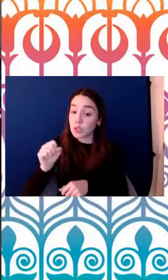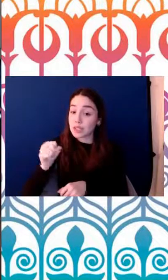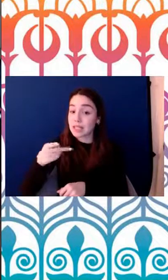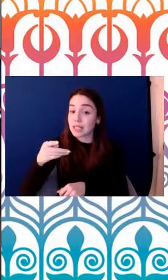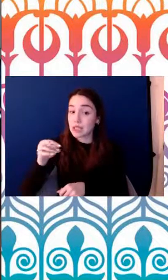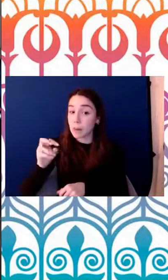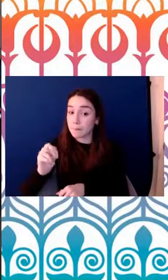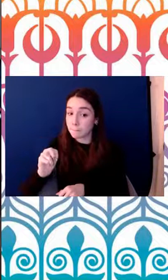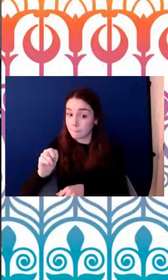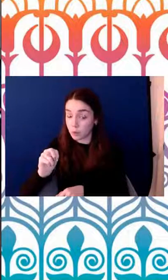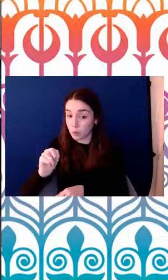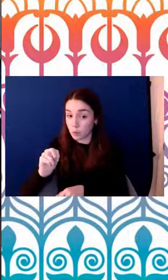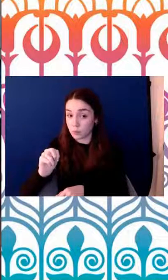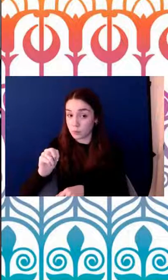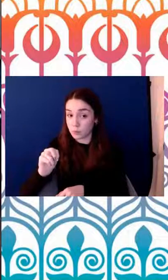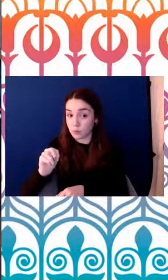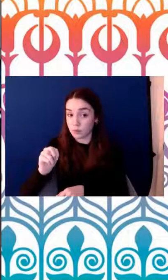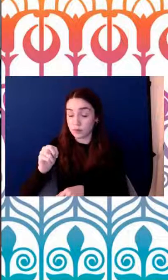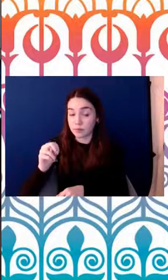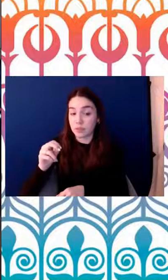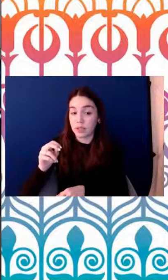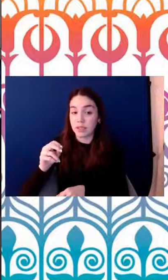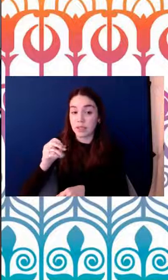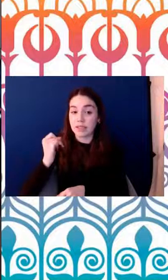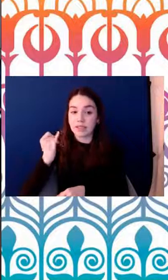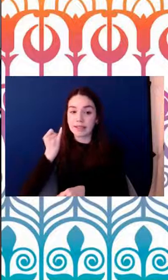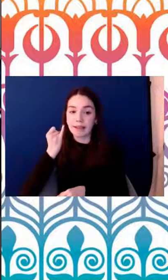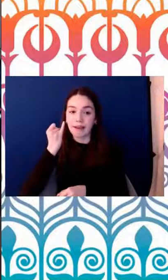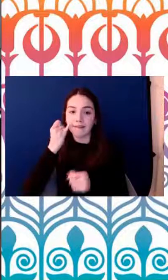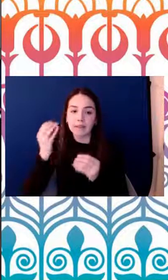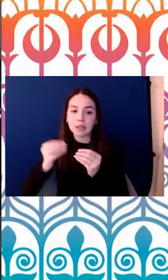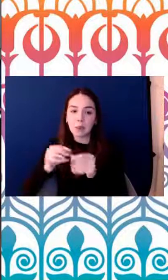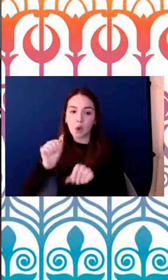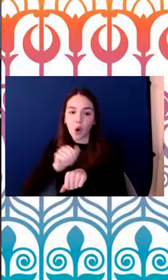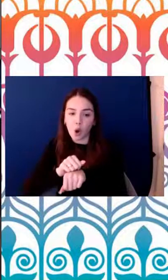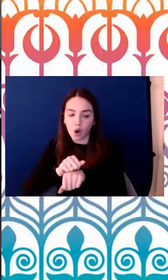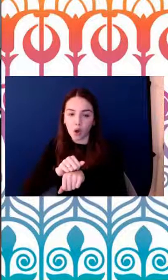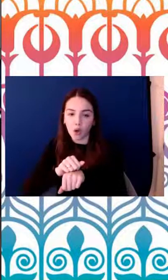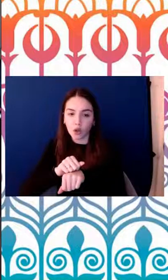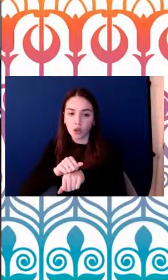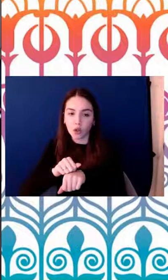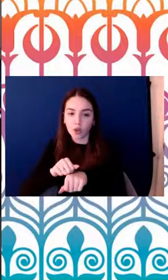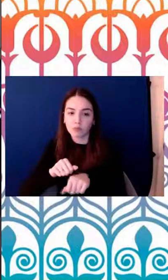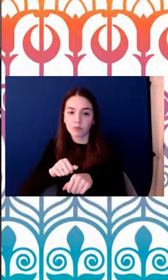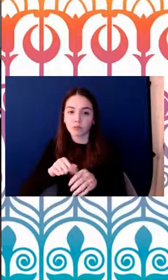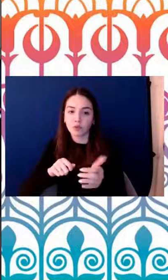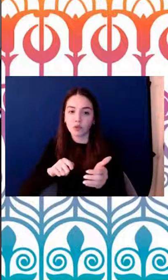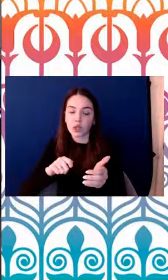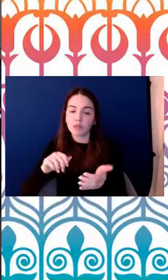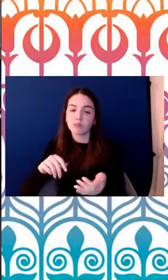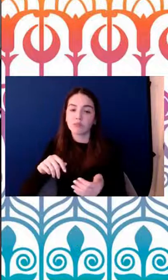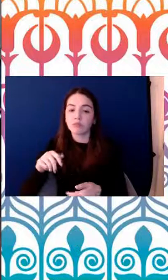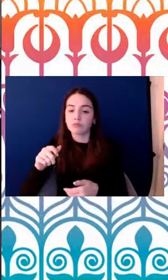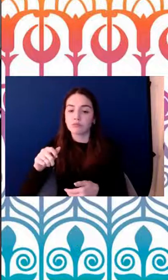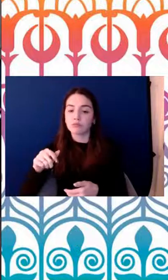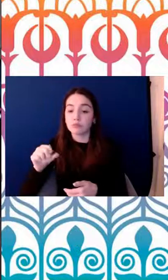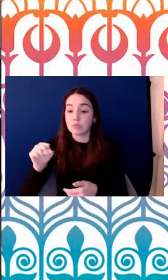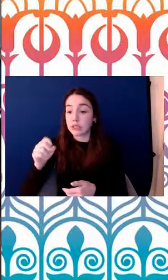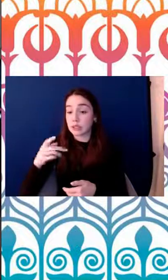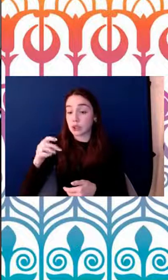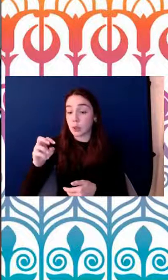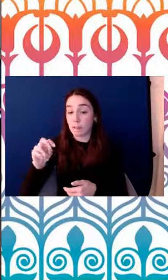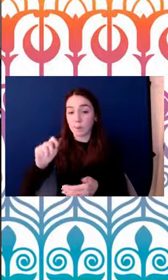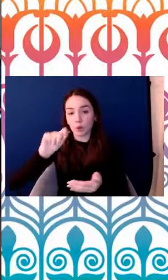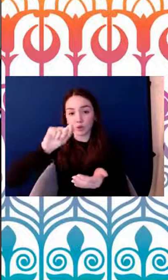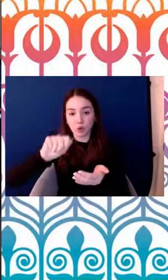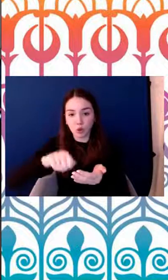mine, as you can see, mine came out. You just take a spoon and you scoop it